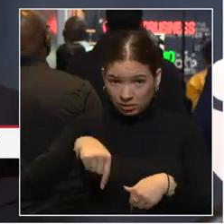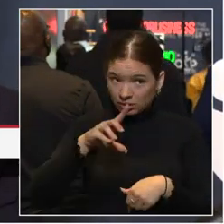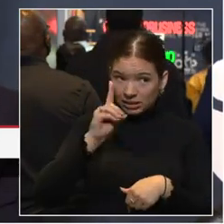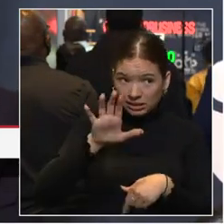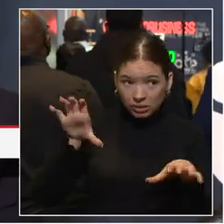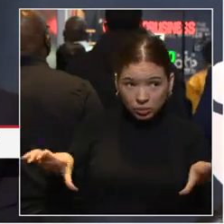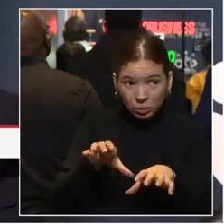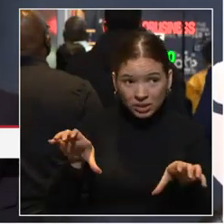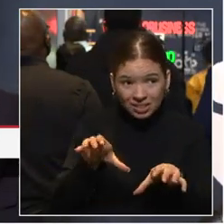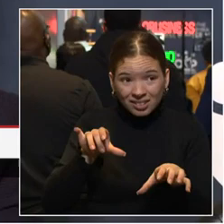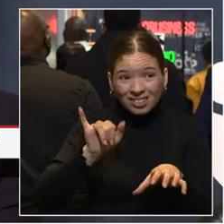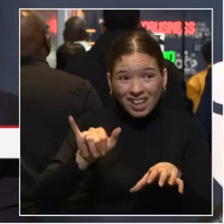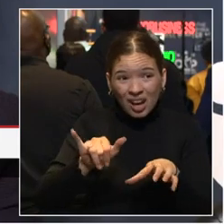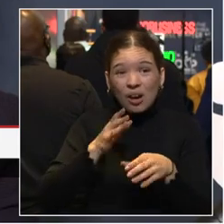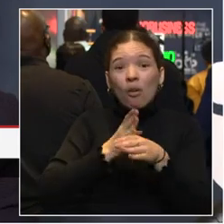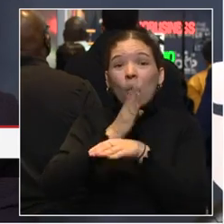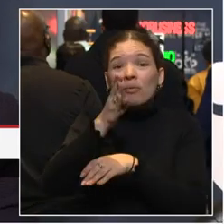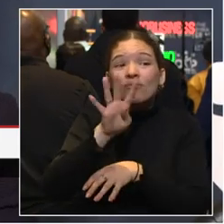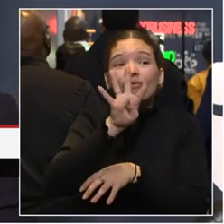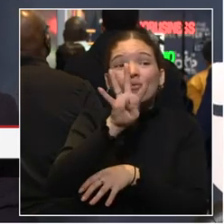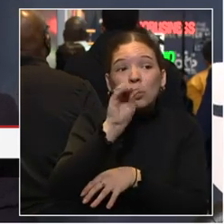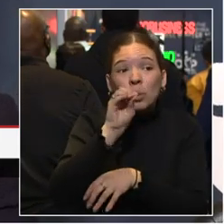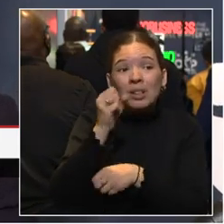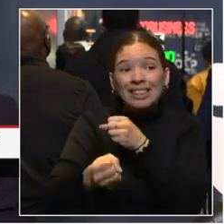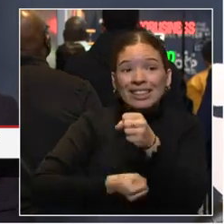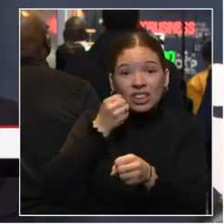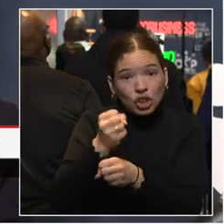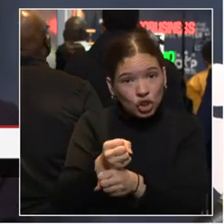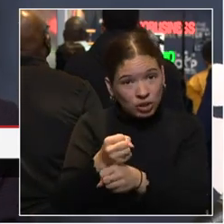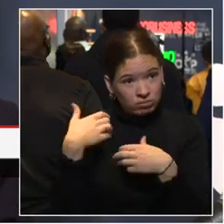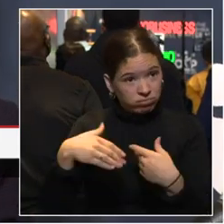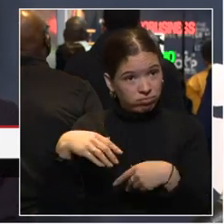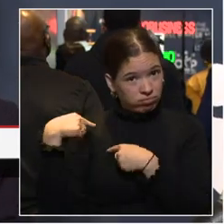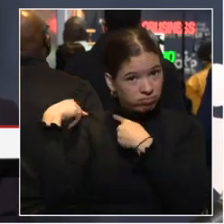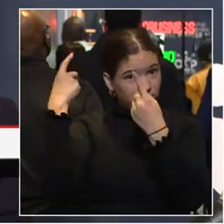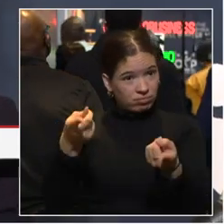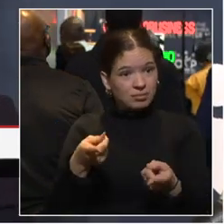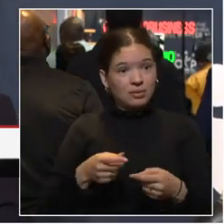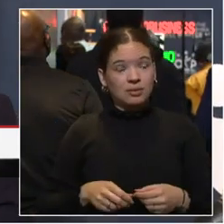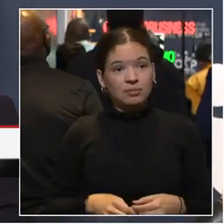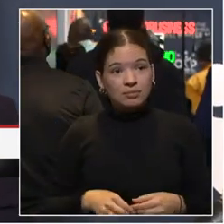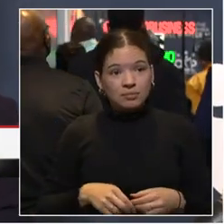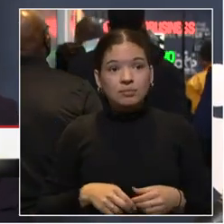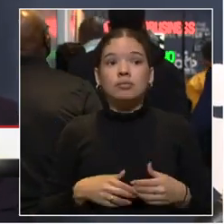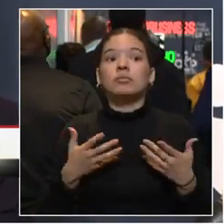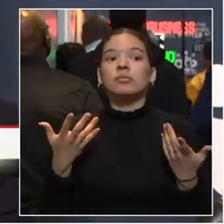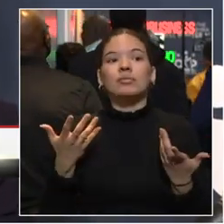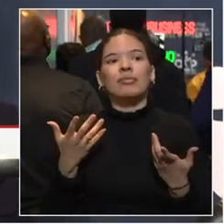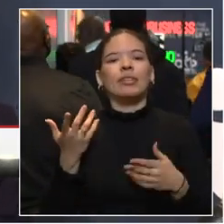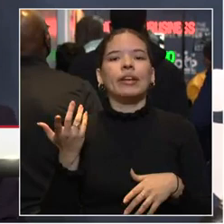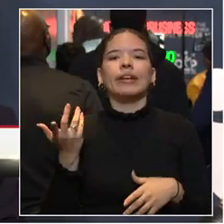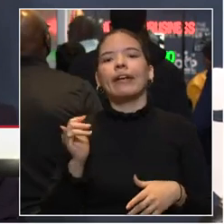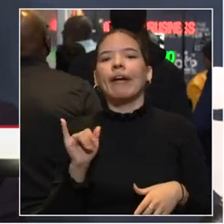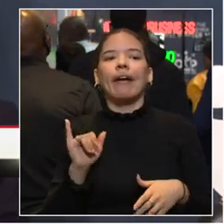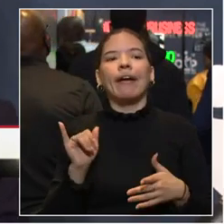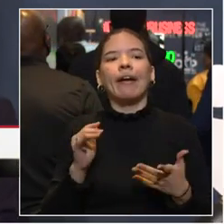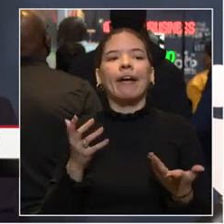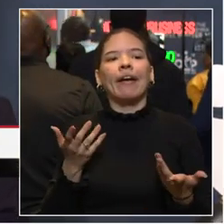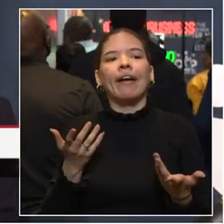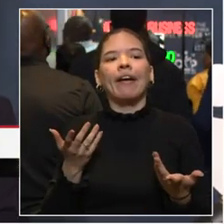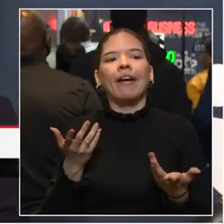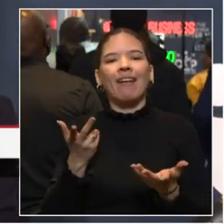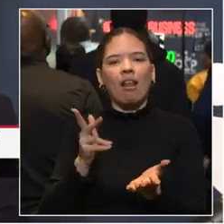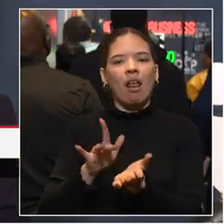it's also always very important to say we can't take it for granted. We have to grow it like we have been able